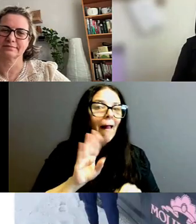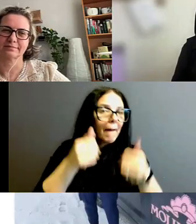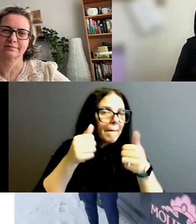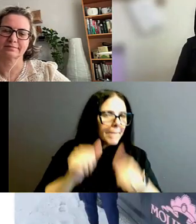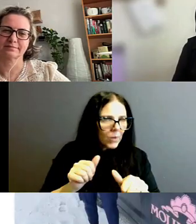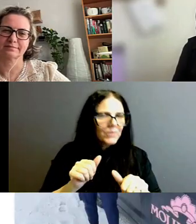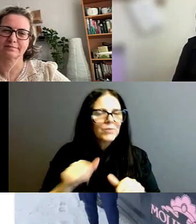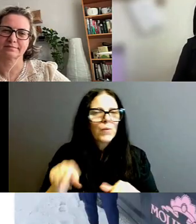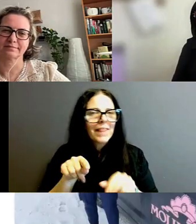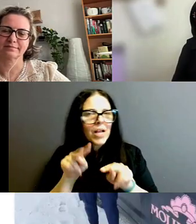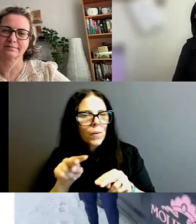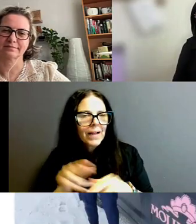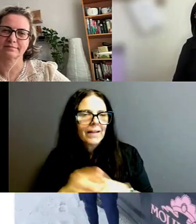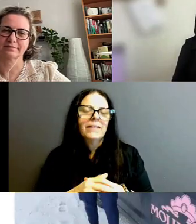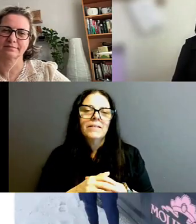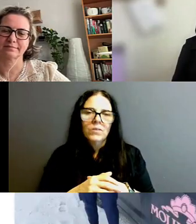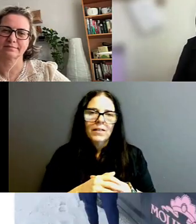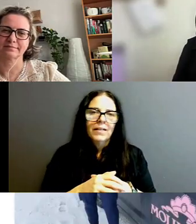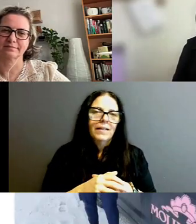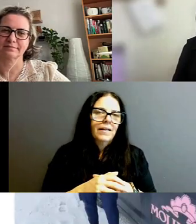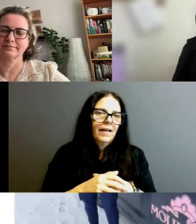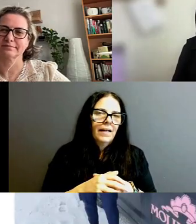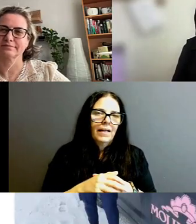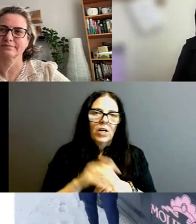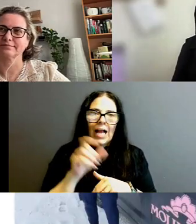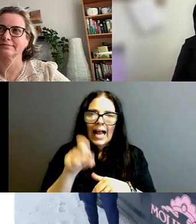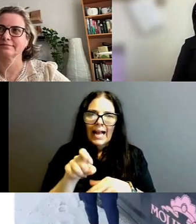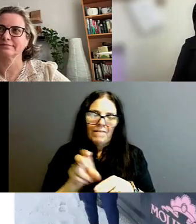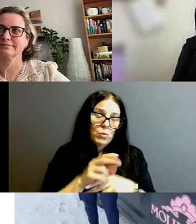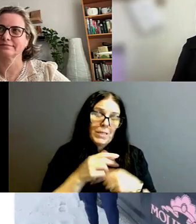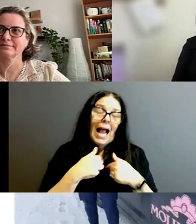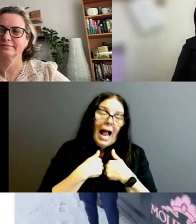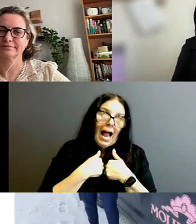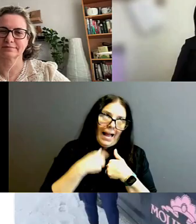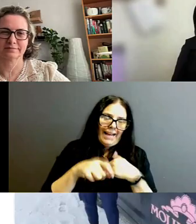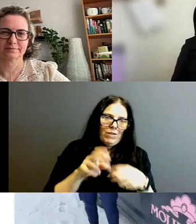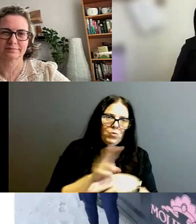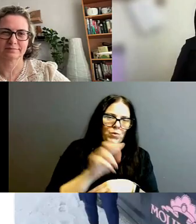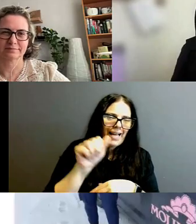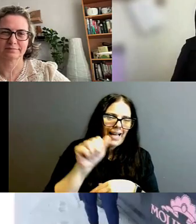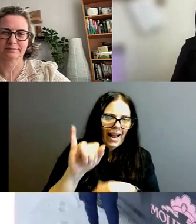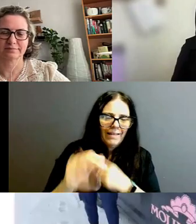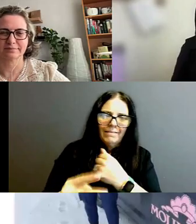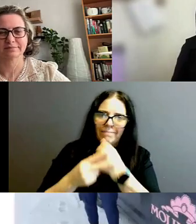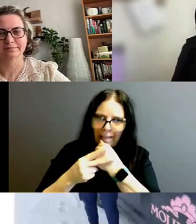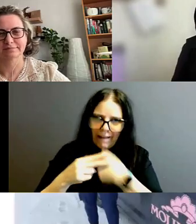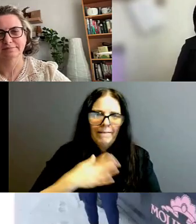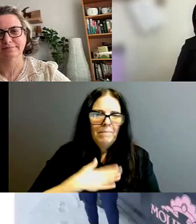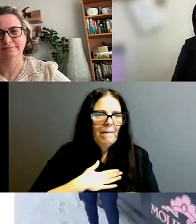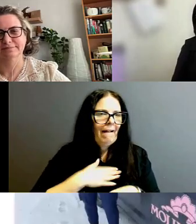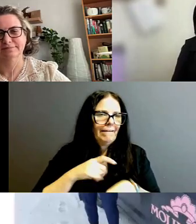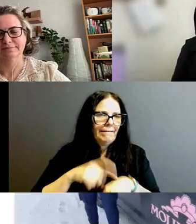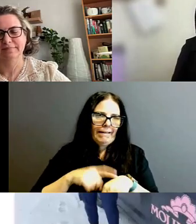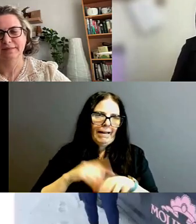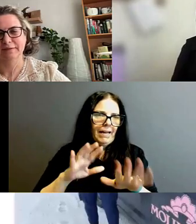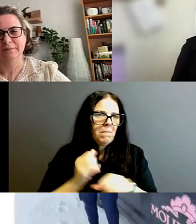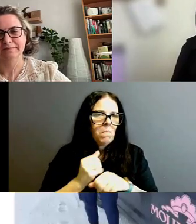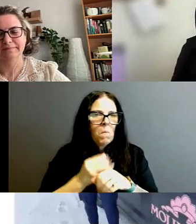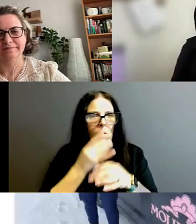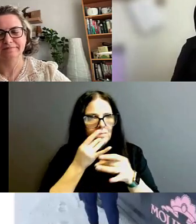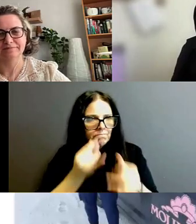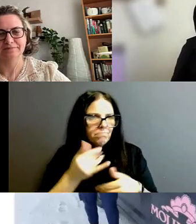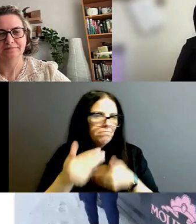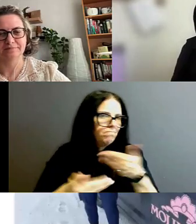it. You have to use, well, I have to use AI because that saves time for me, makes me more efficient at what I